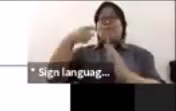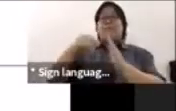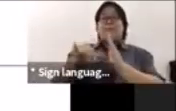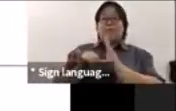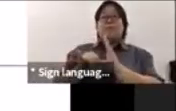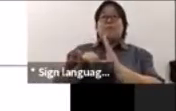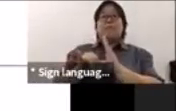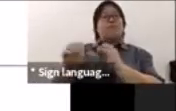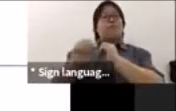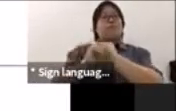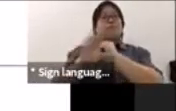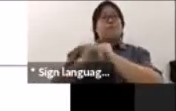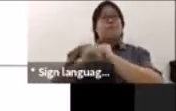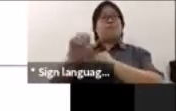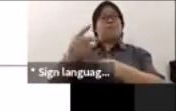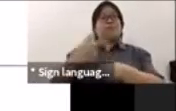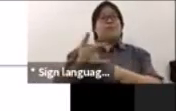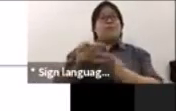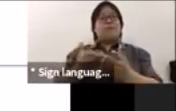health rights.